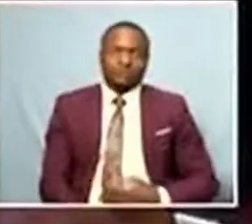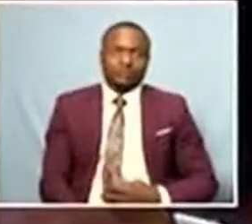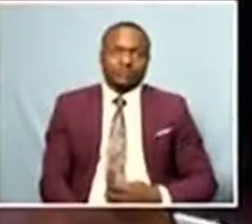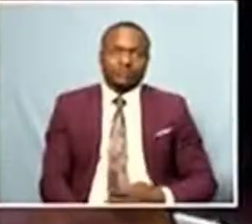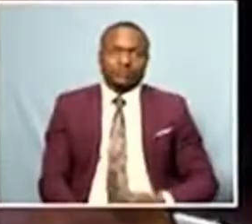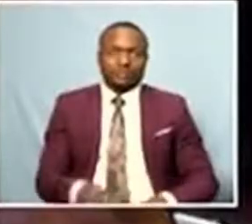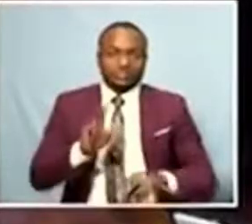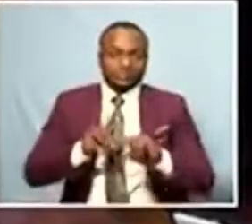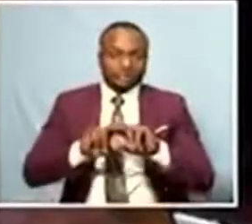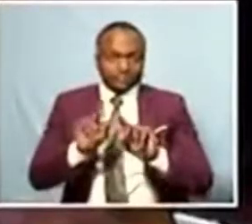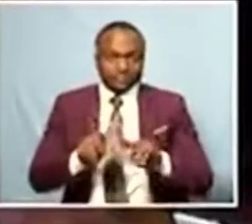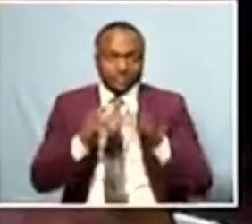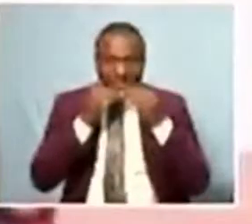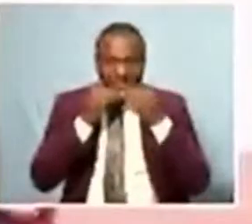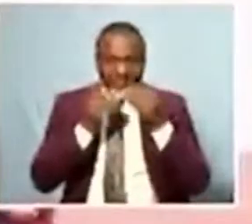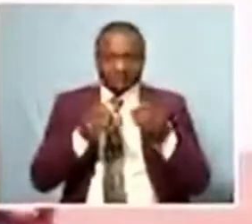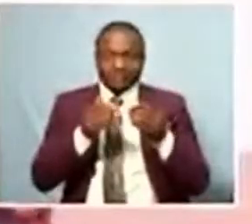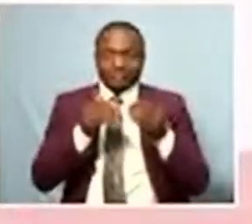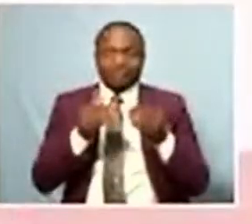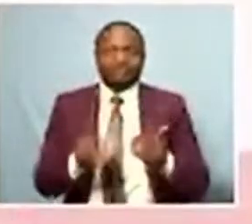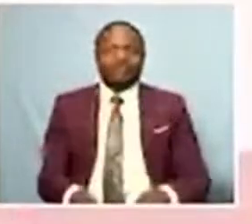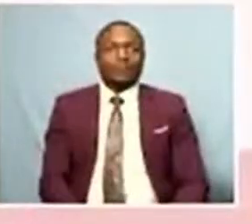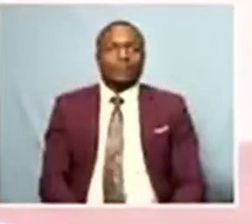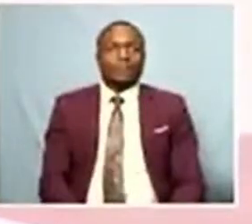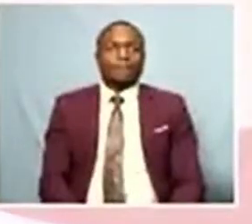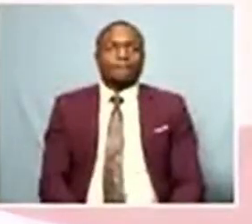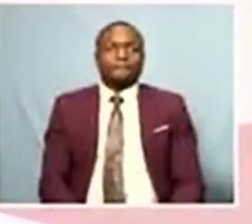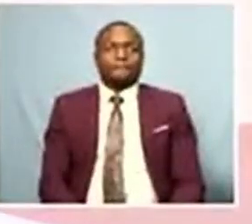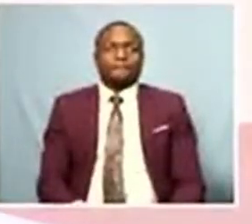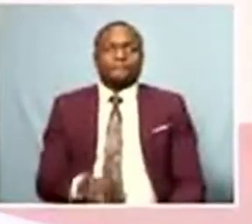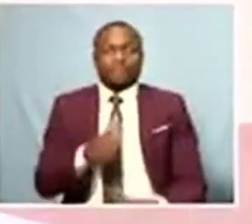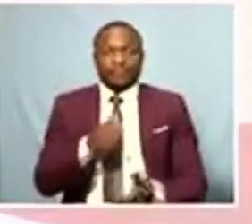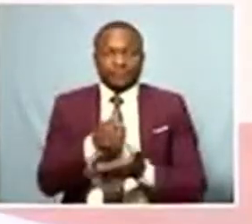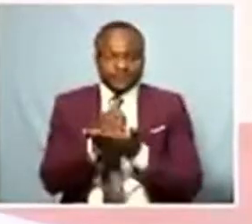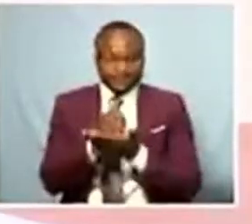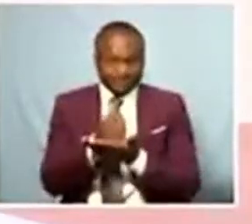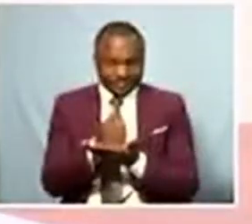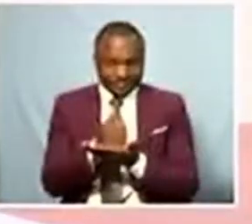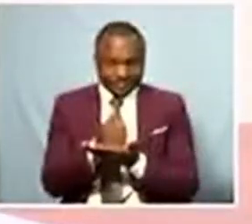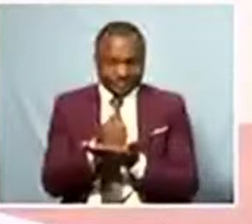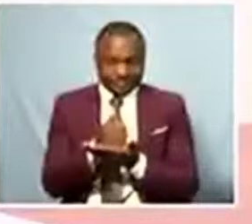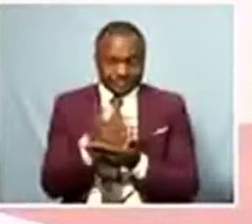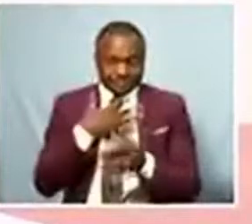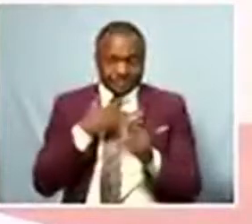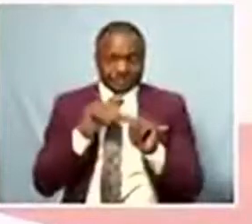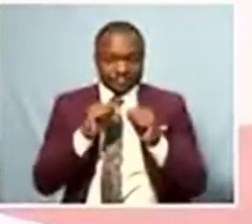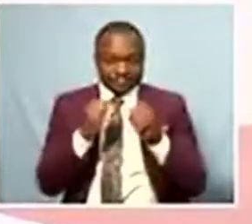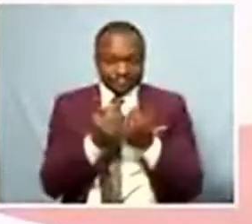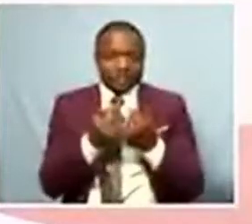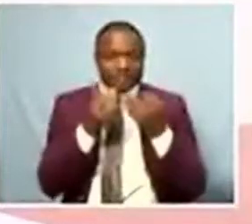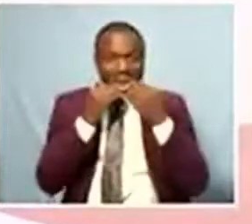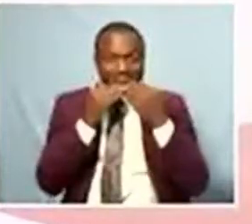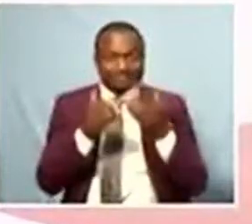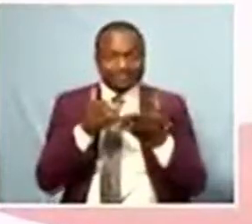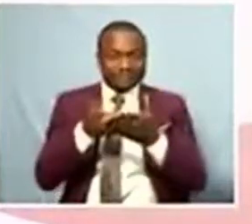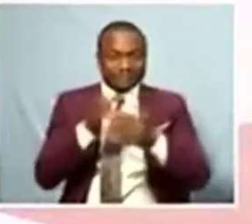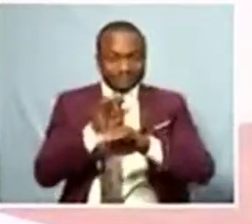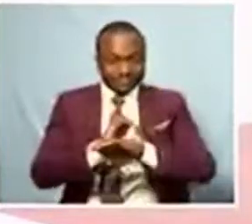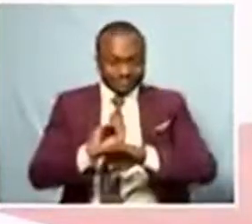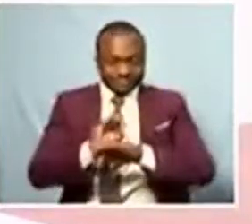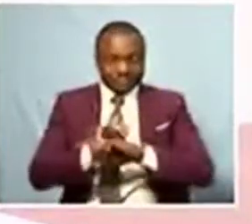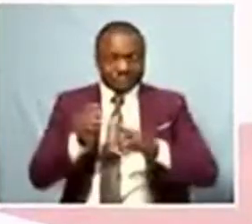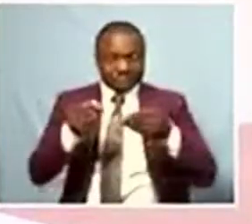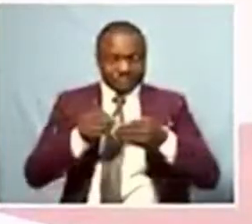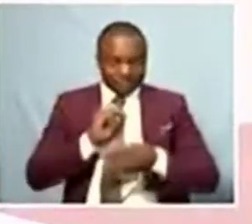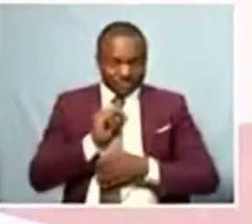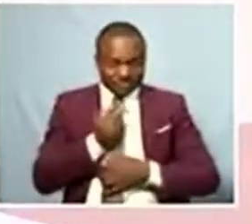Thank you, Honorable Chairperson. Honorable Chairperson, on behalf of my team, I thank you for this opportunity that you've given